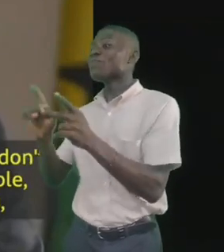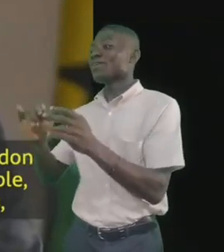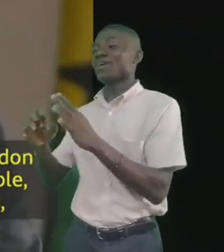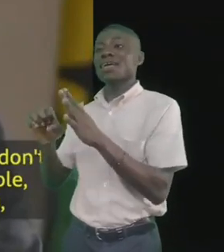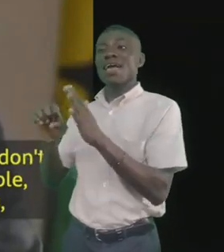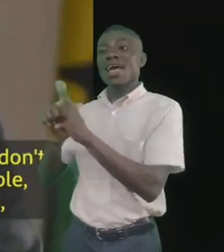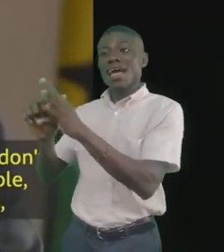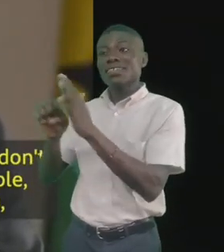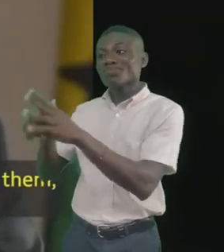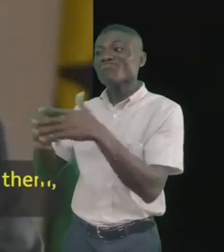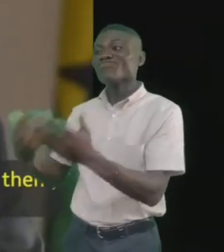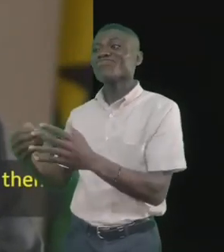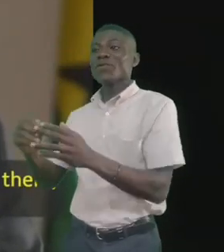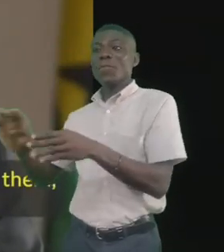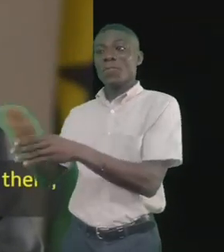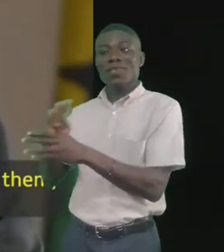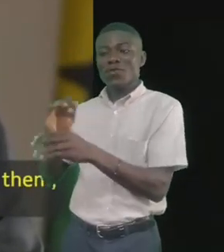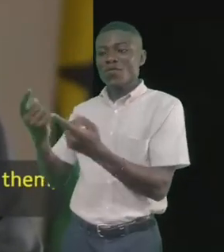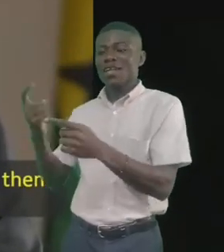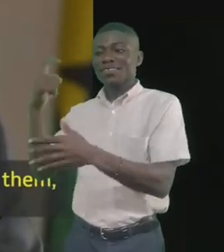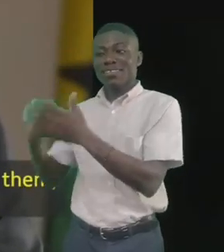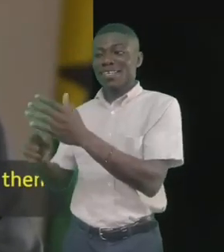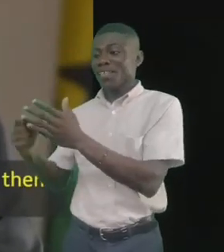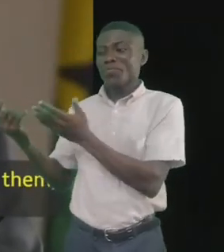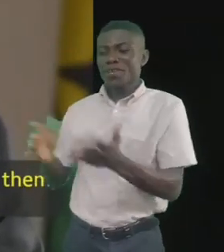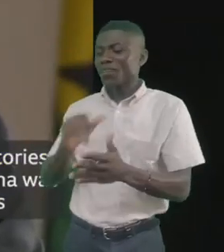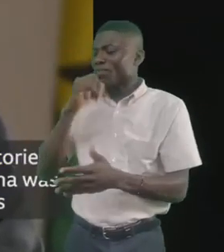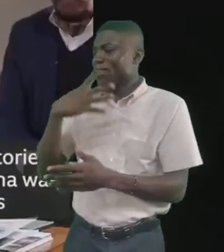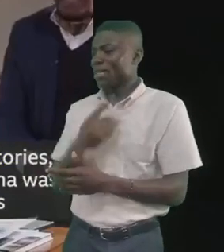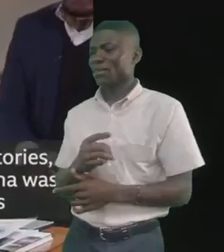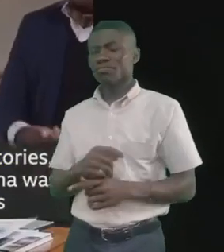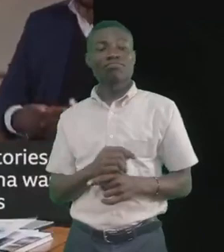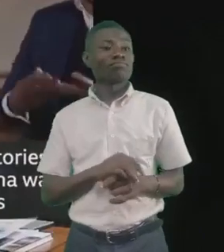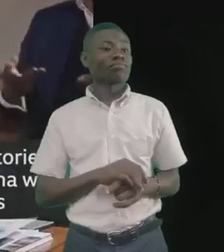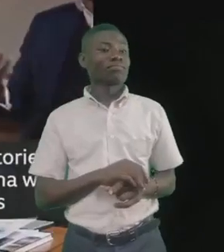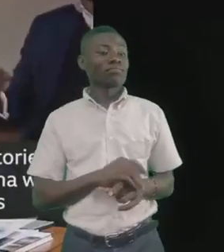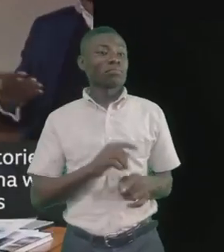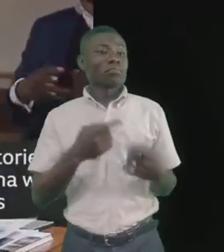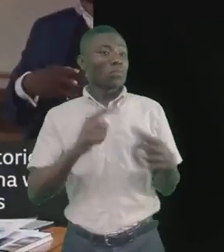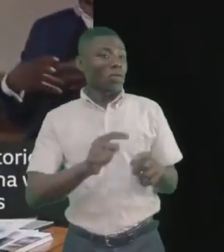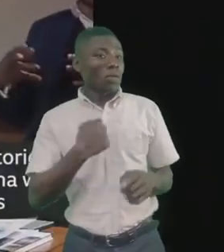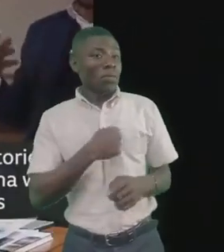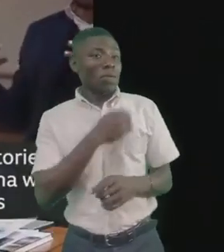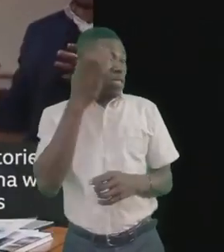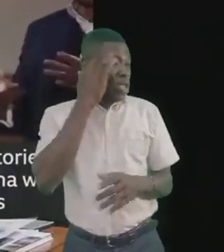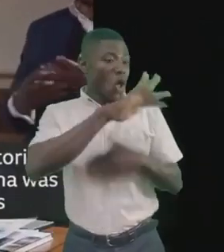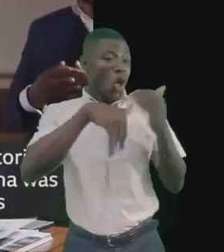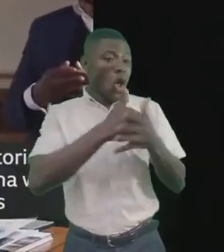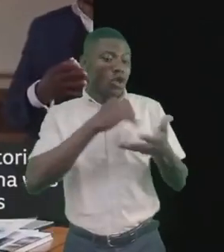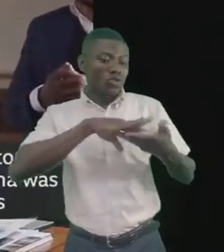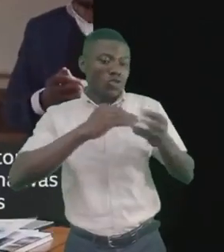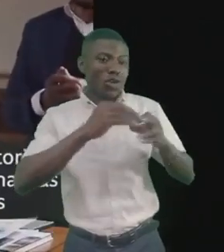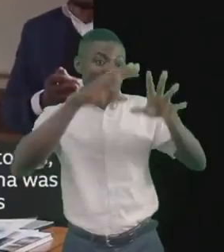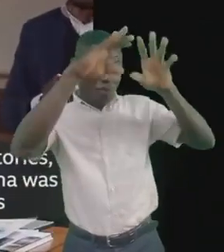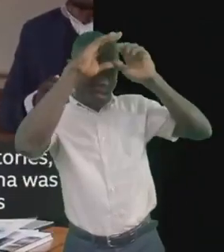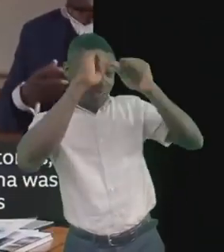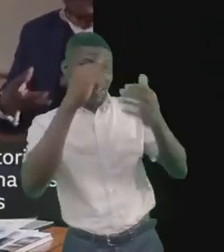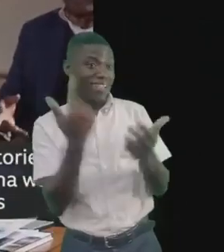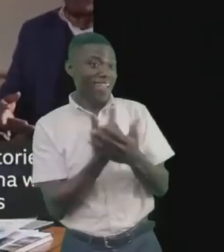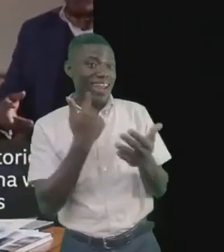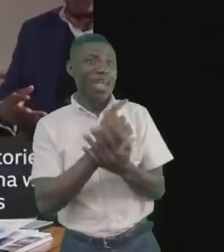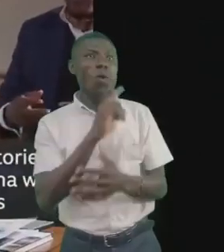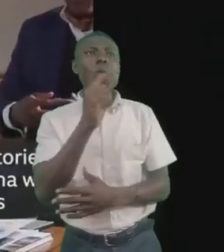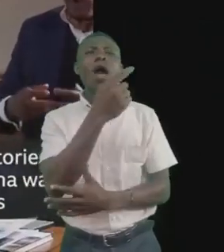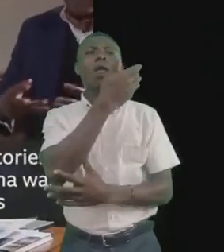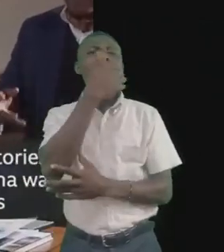people, especially businesses, when taxes are brought to them that like it. When you hear all these stories, Mr. President, I mean,